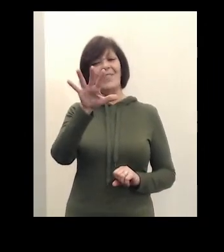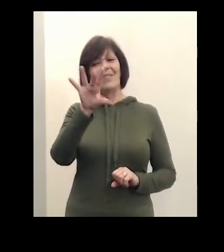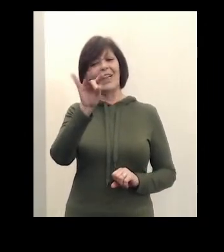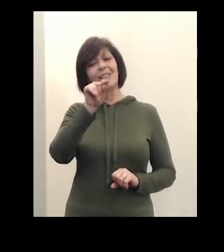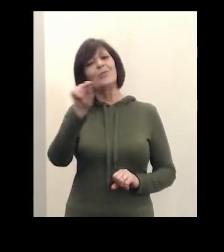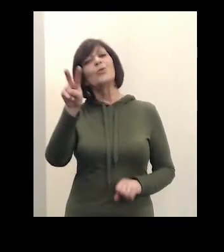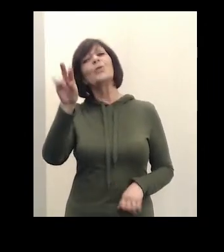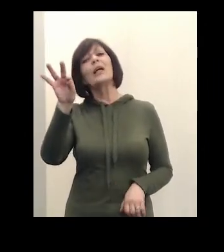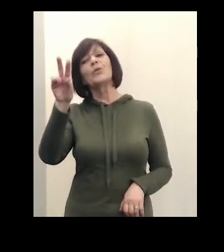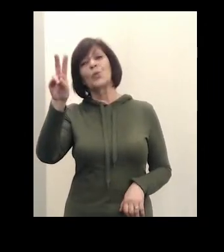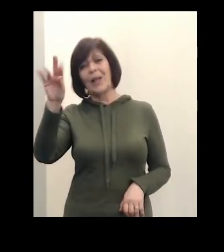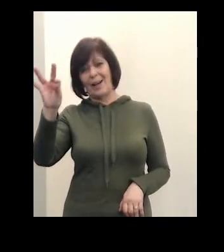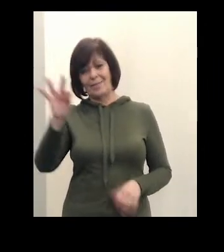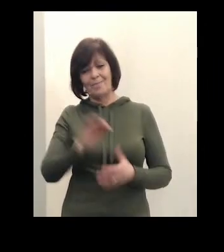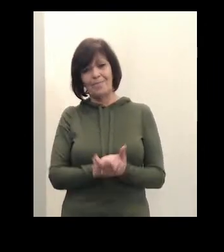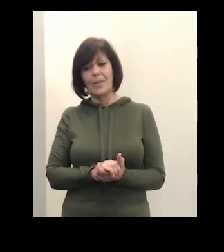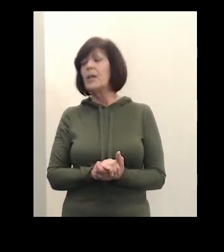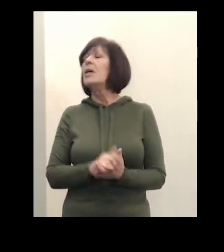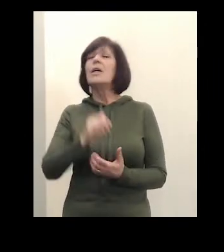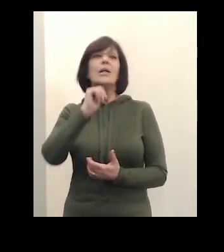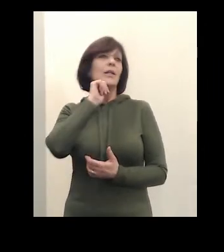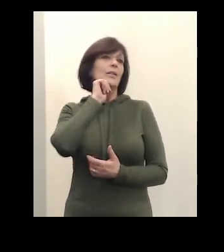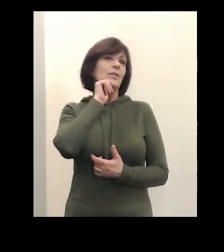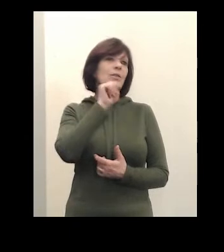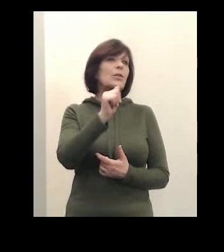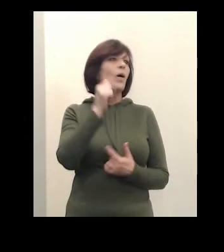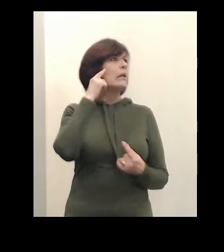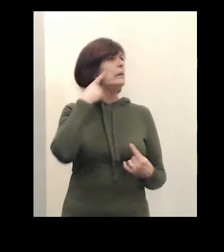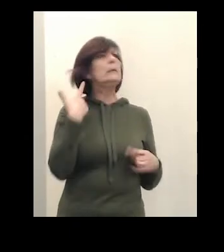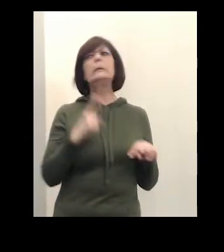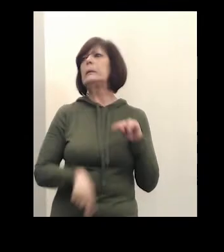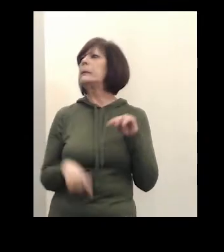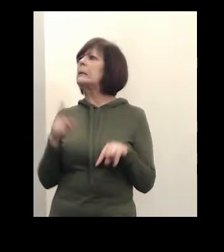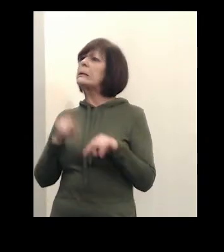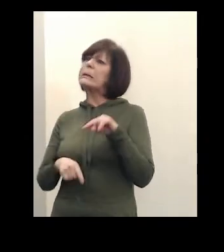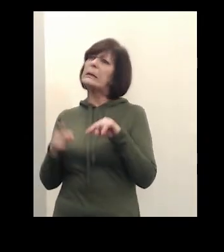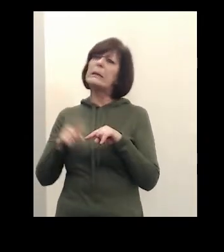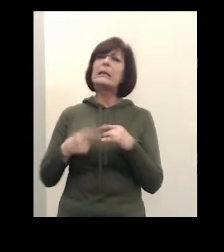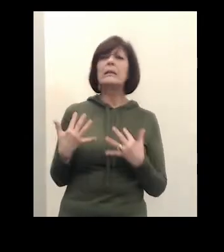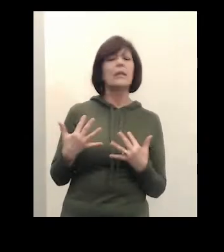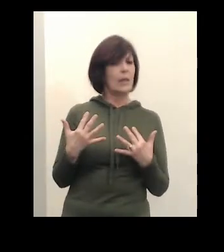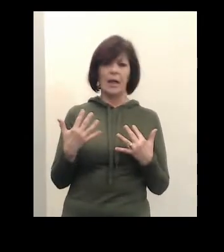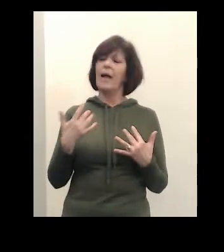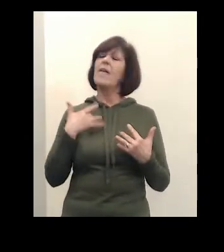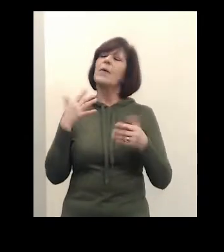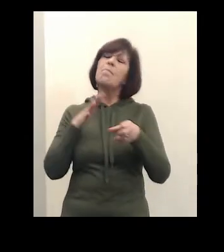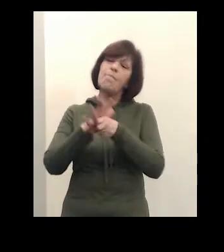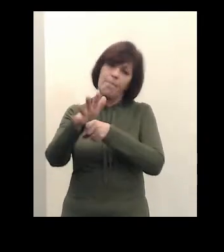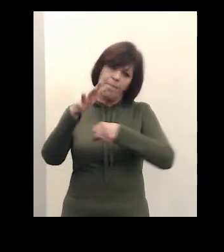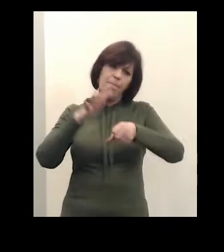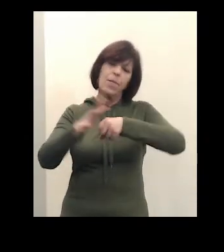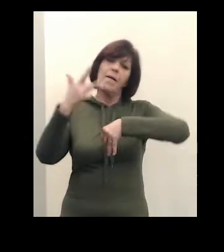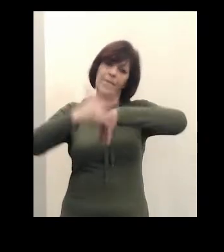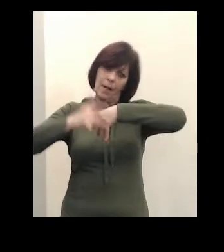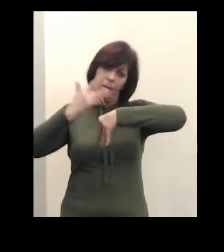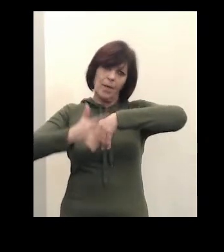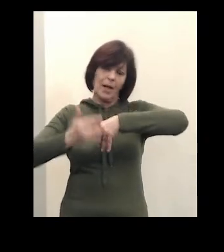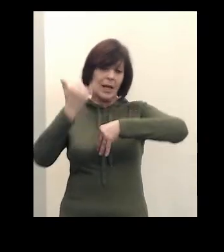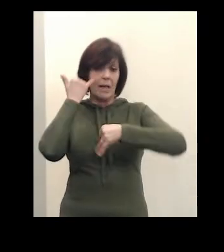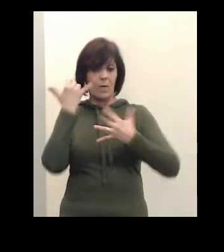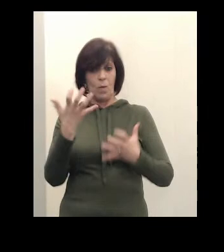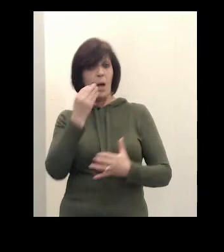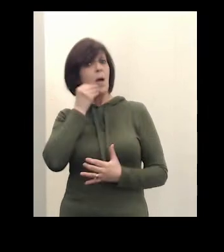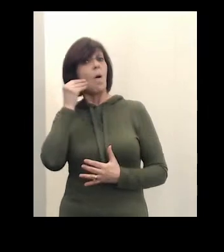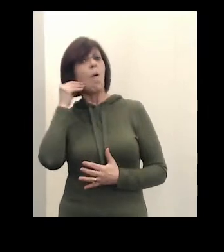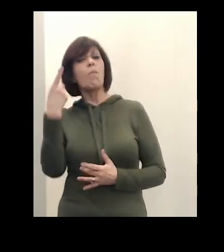716-858-2929. Don't run around thinking you can't get tested, because there is plenty of testing capability. But if you want a rapid at-home test, you can